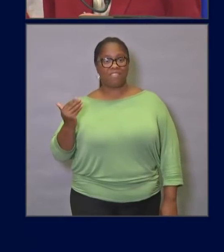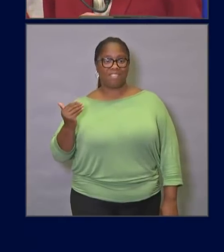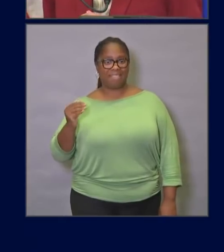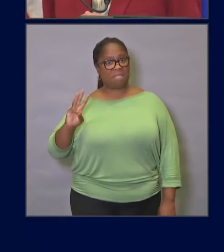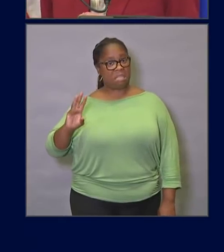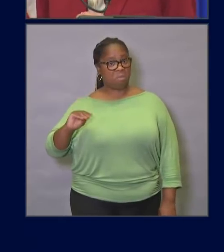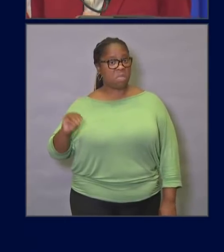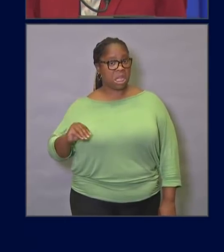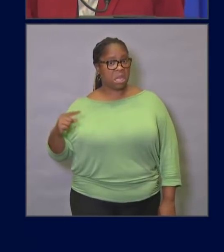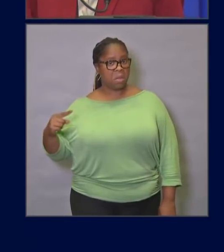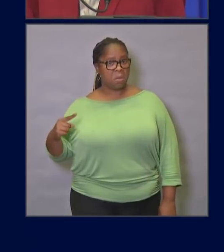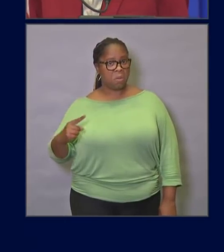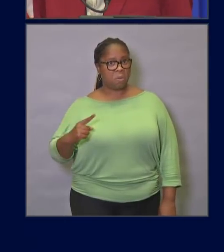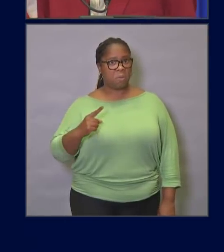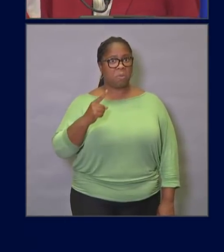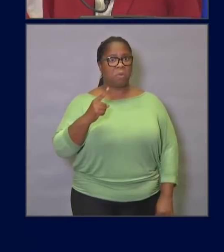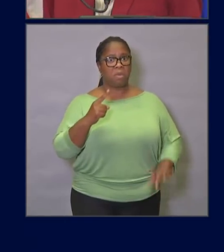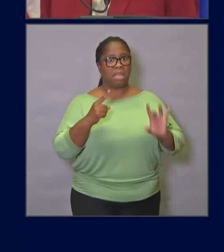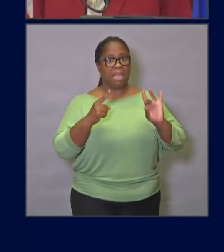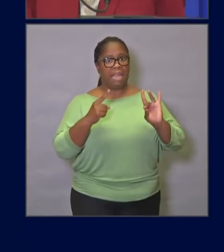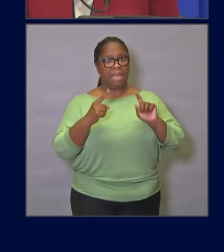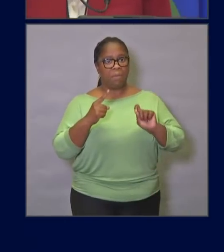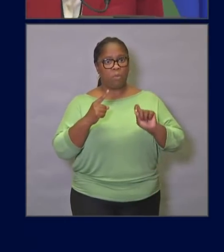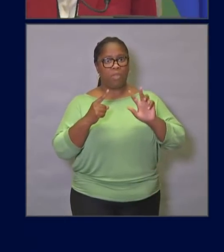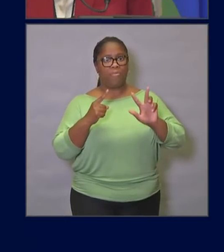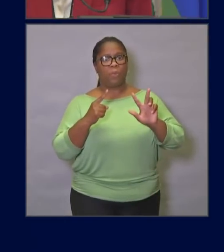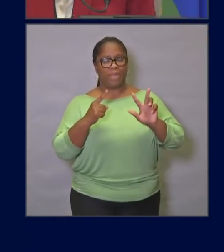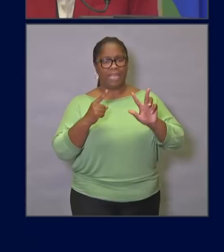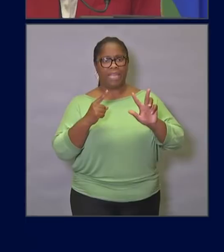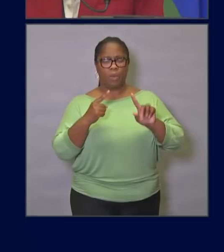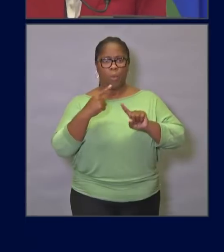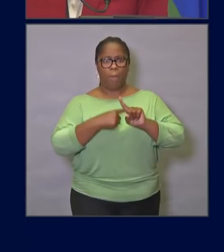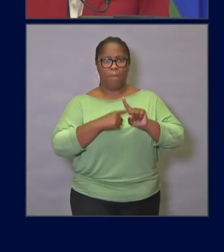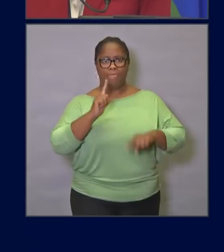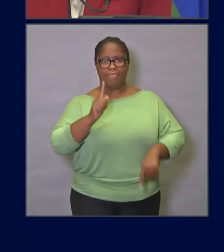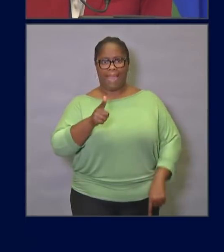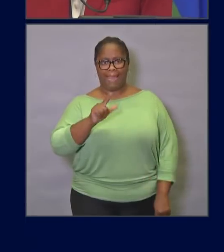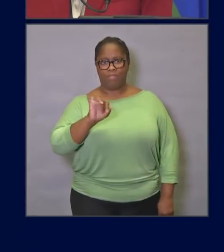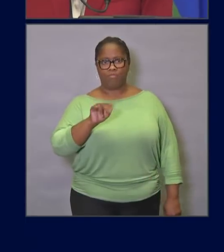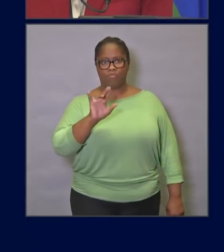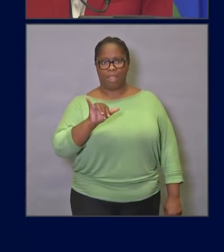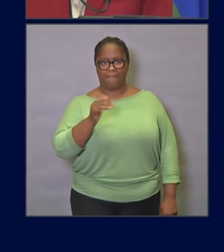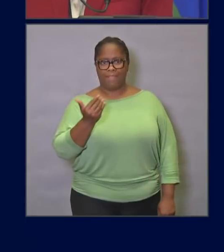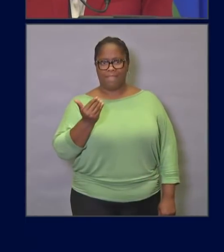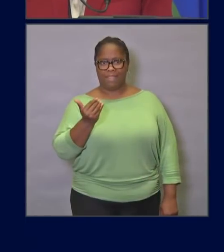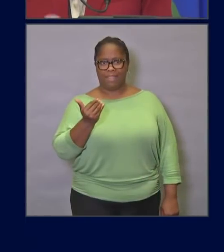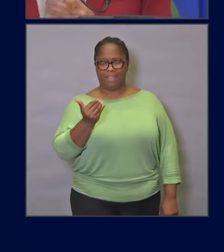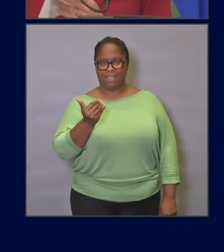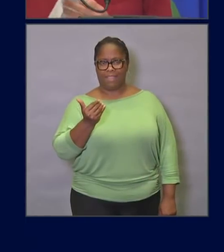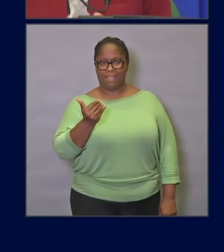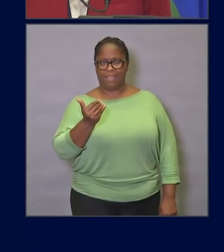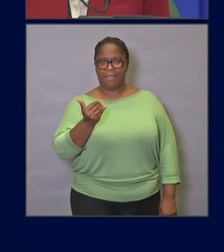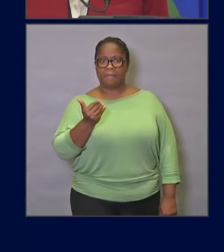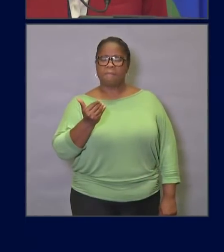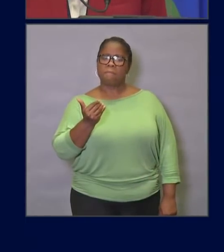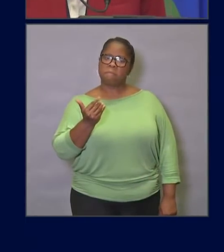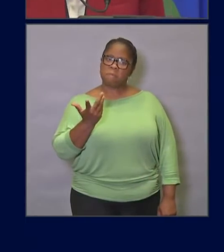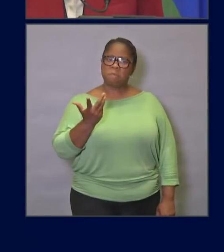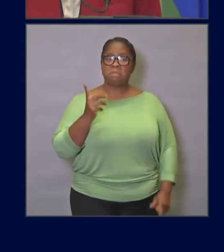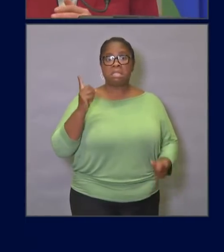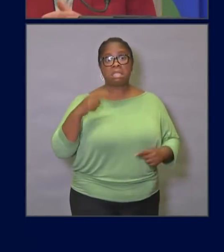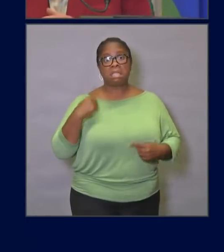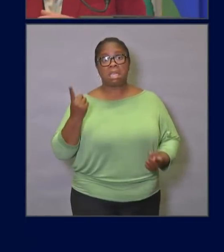15th to an 8.3 positivity rate a month later on July 15th. And we have been holding